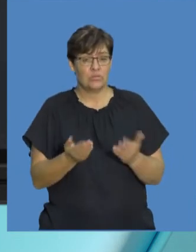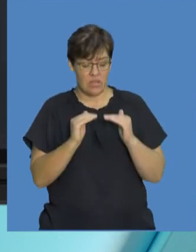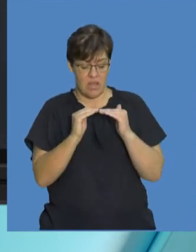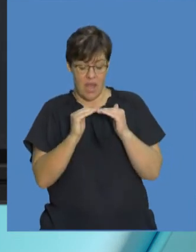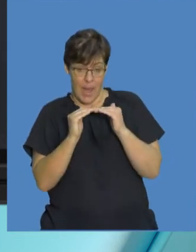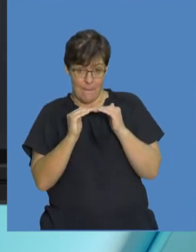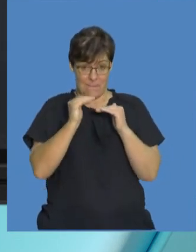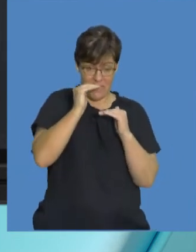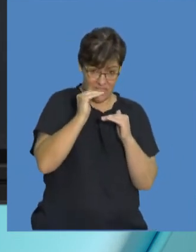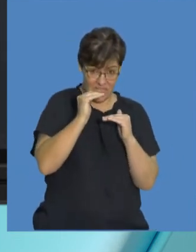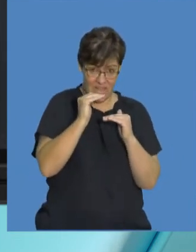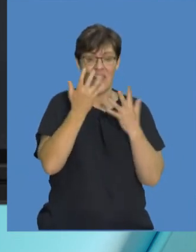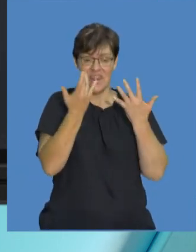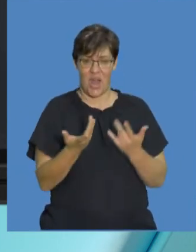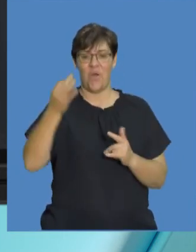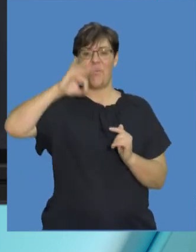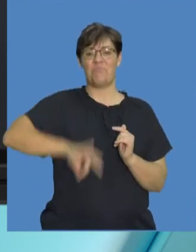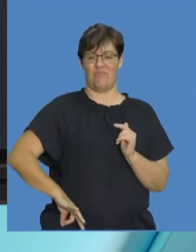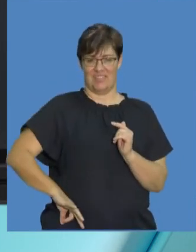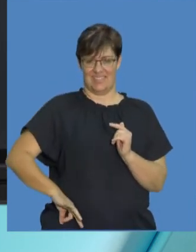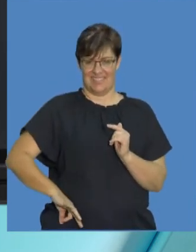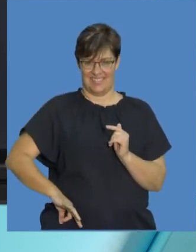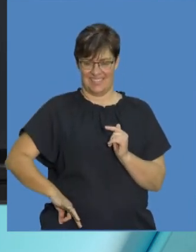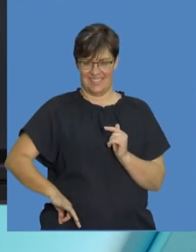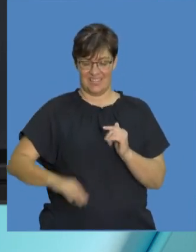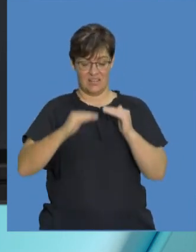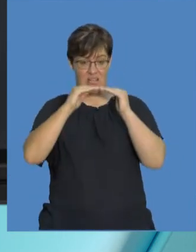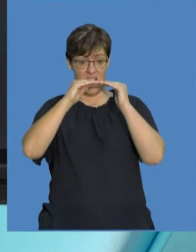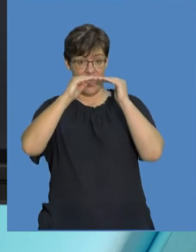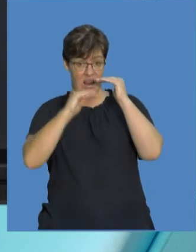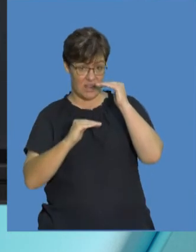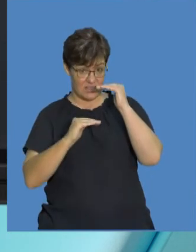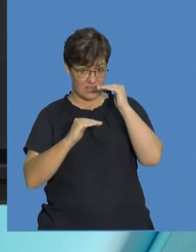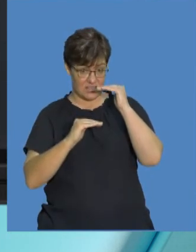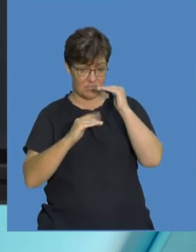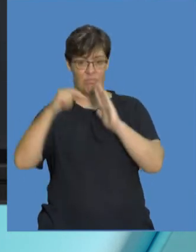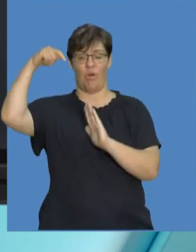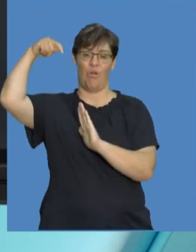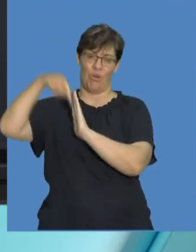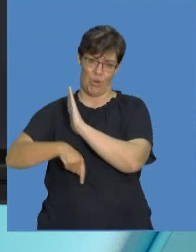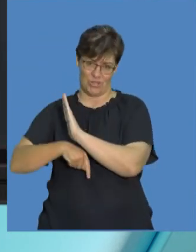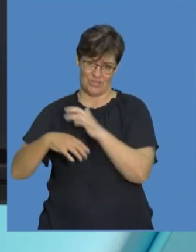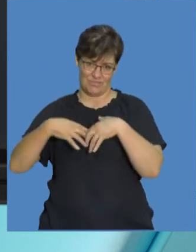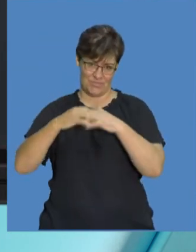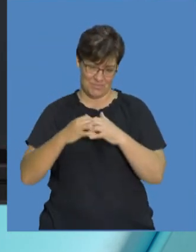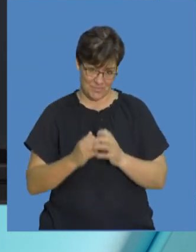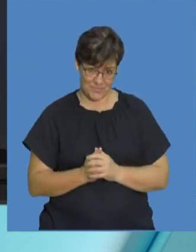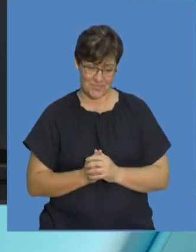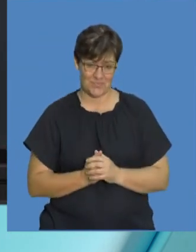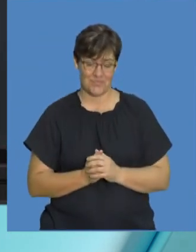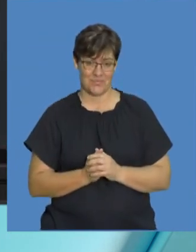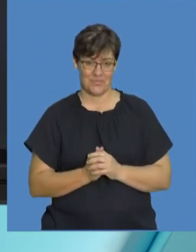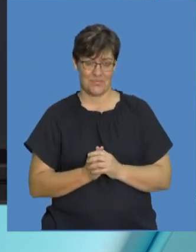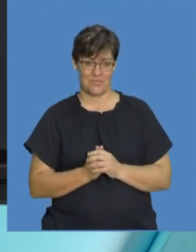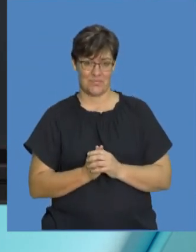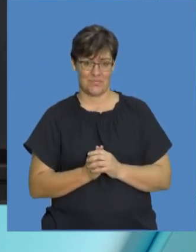moment you produce above the break-even point, you're now making a profit. And if you produce below the